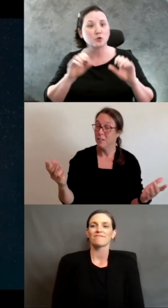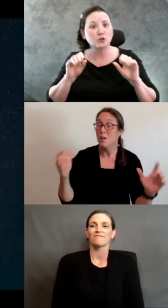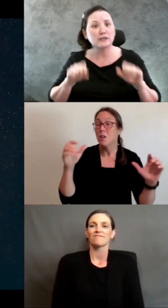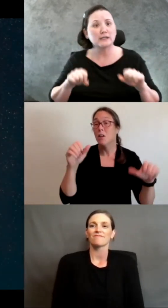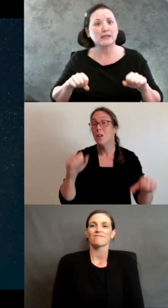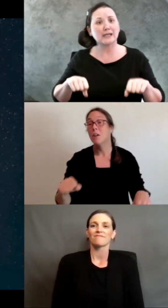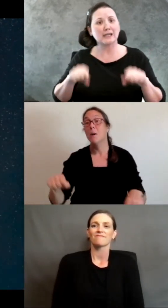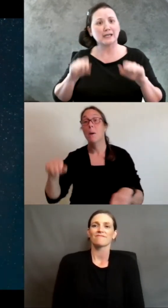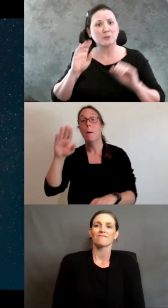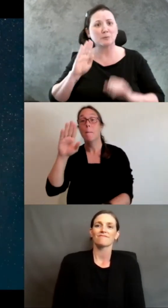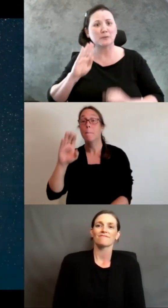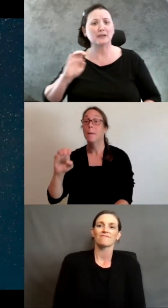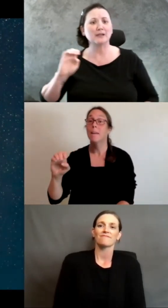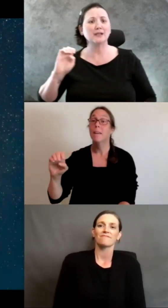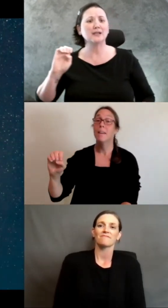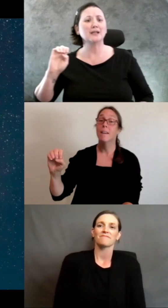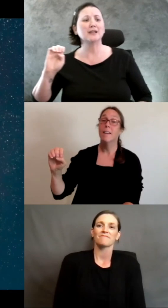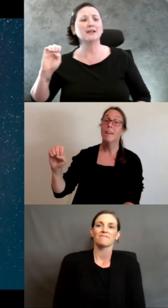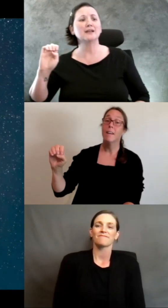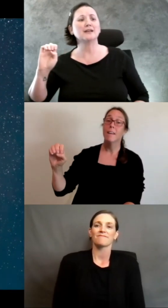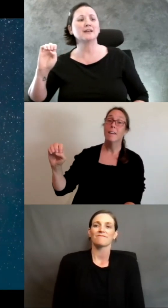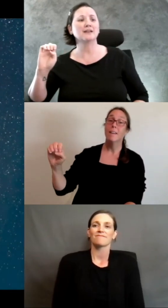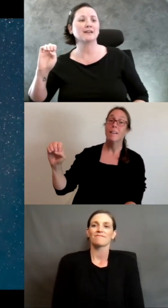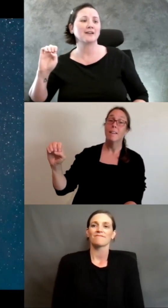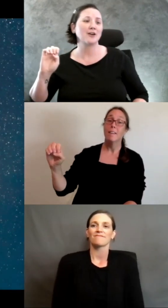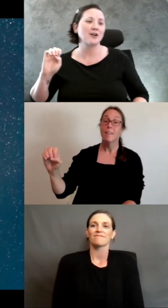could it